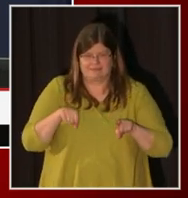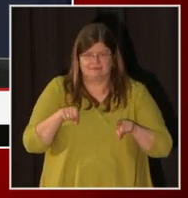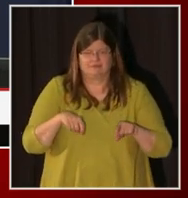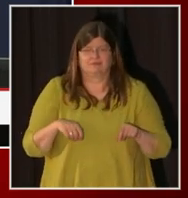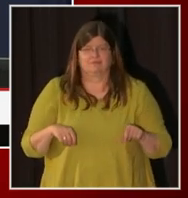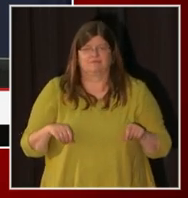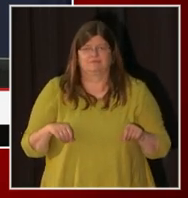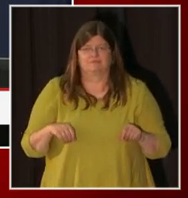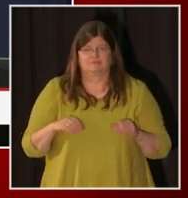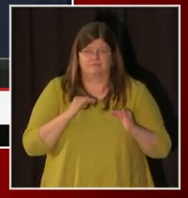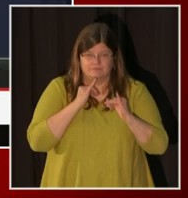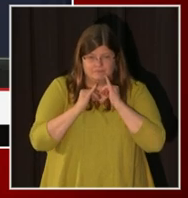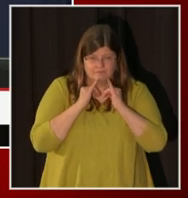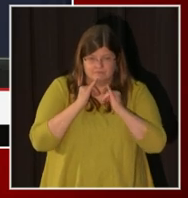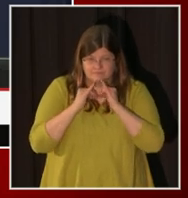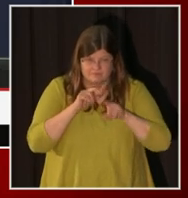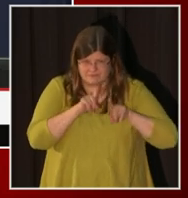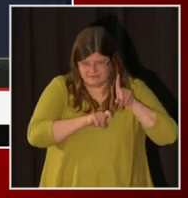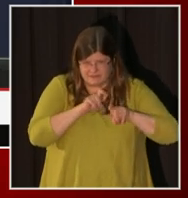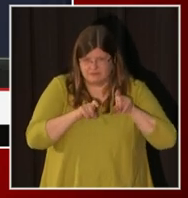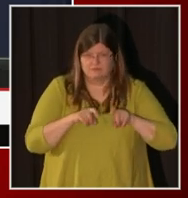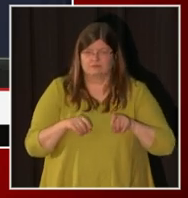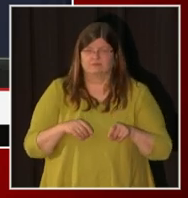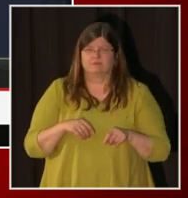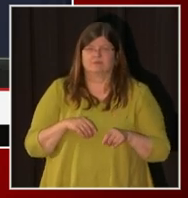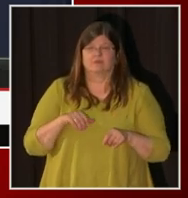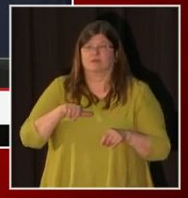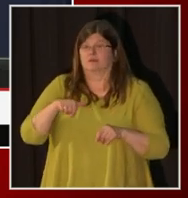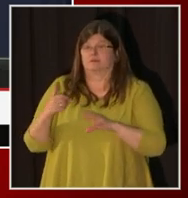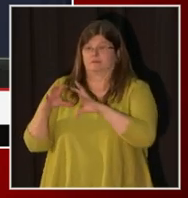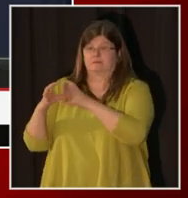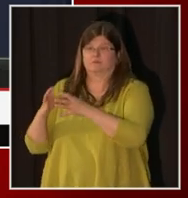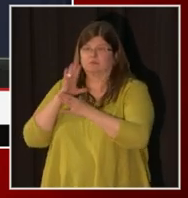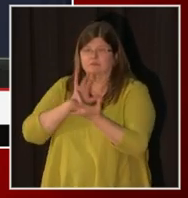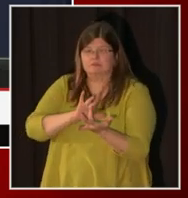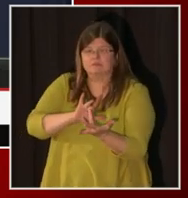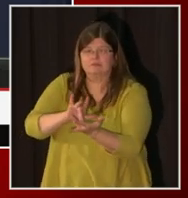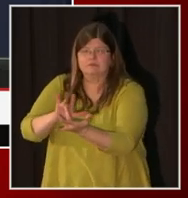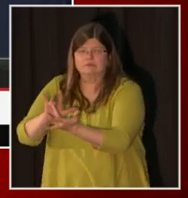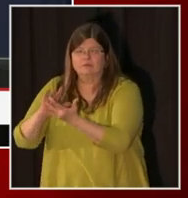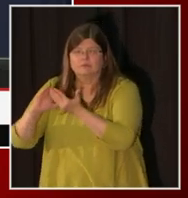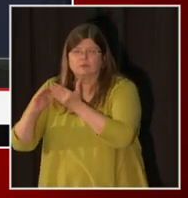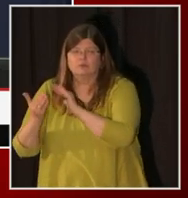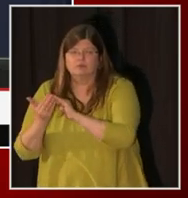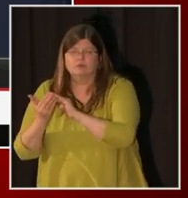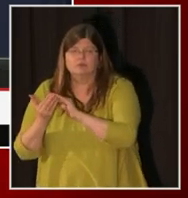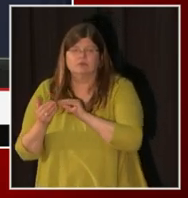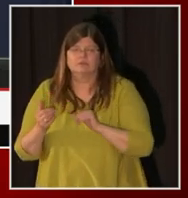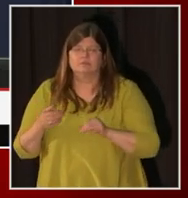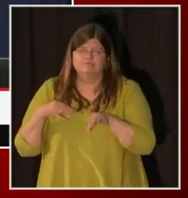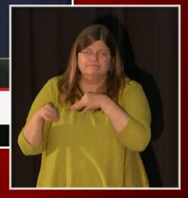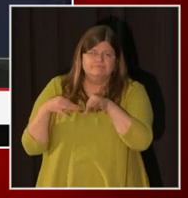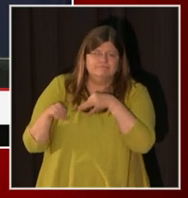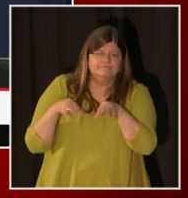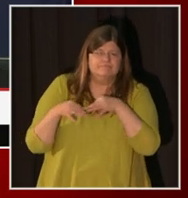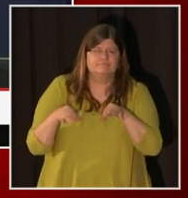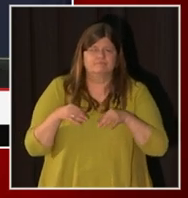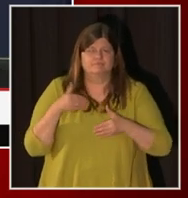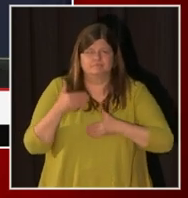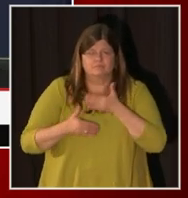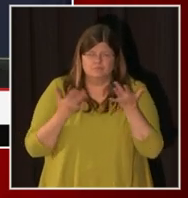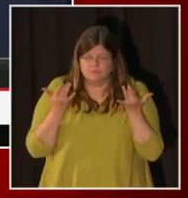interviews. Some of them will be doing outreach and inreach into communities to have them socialize to what the process is, the